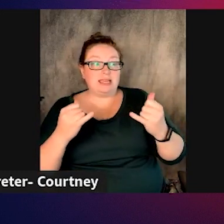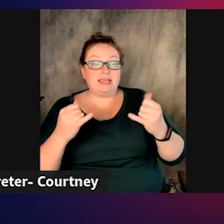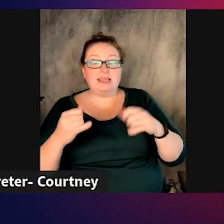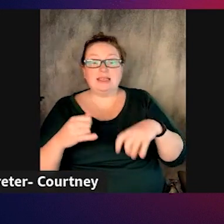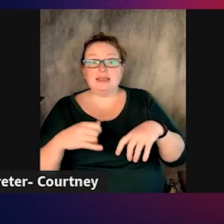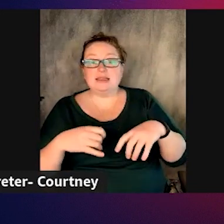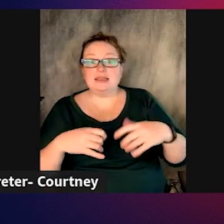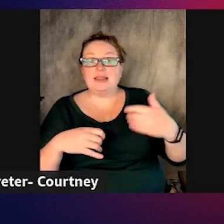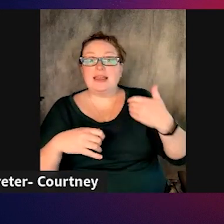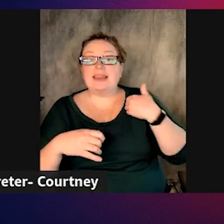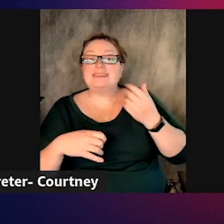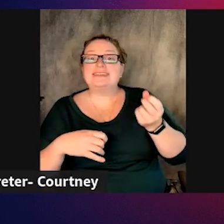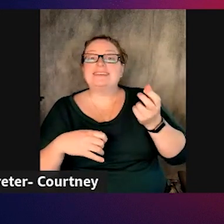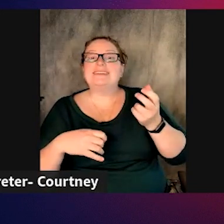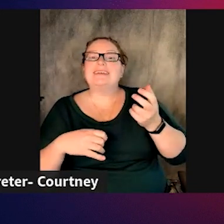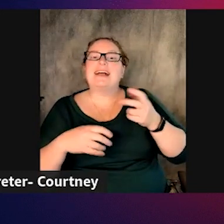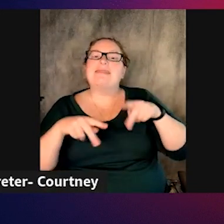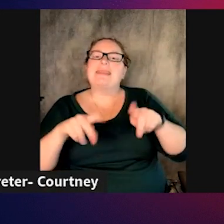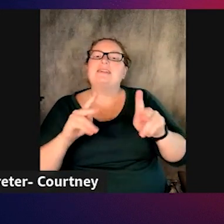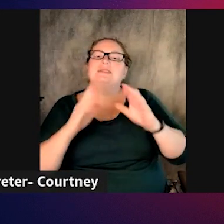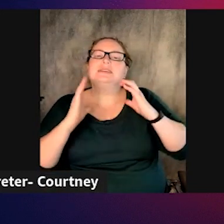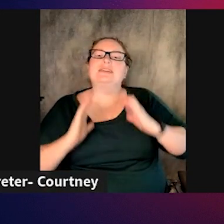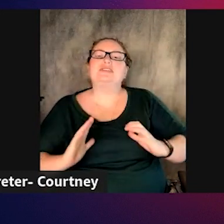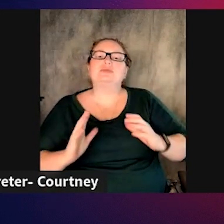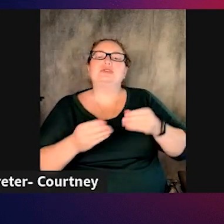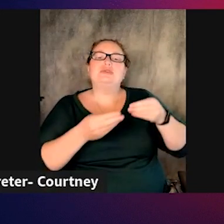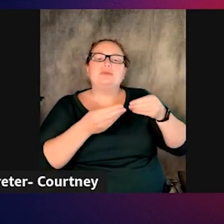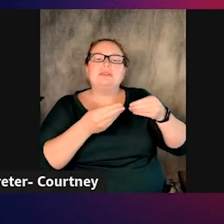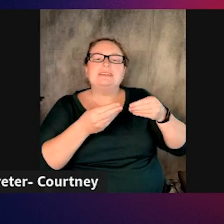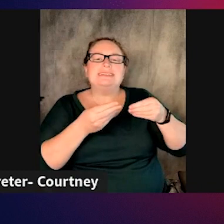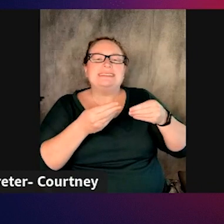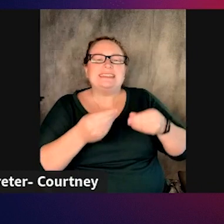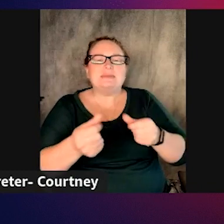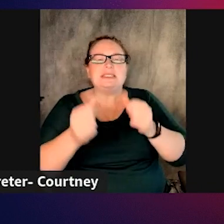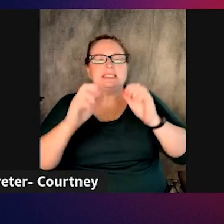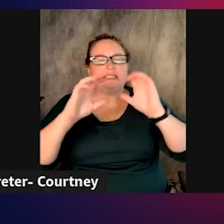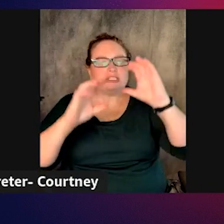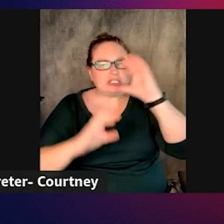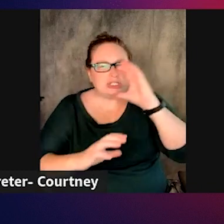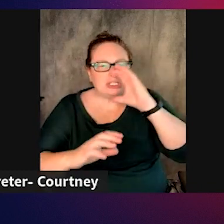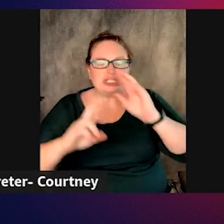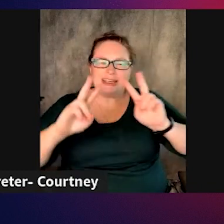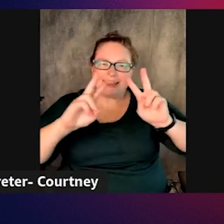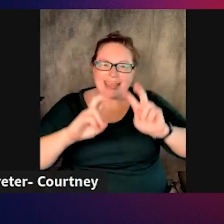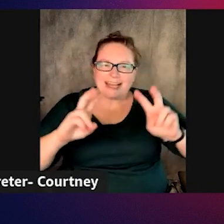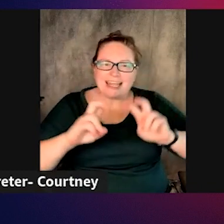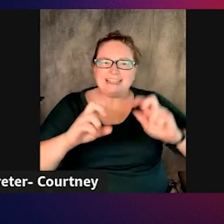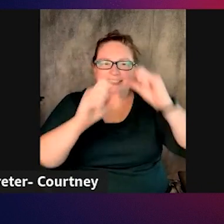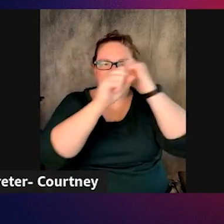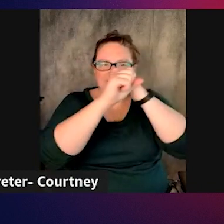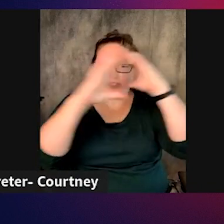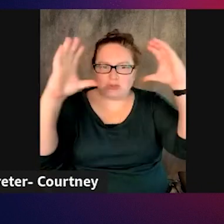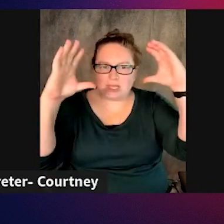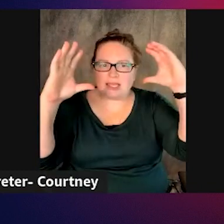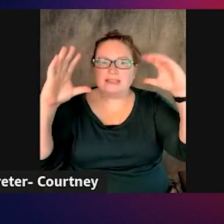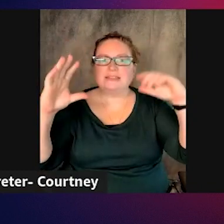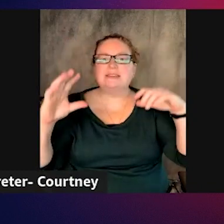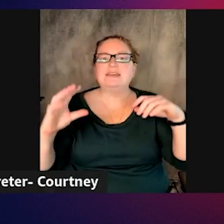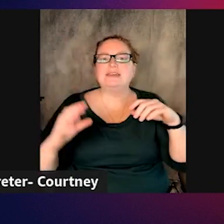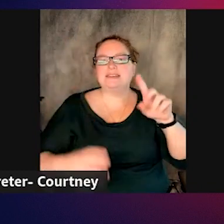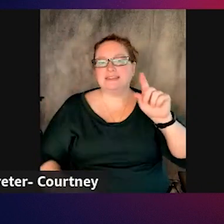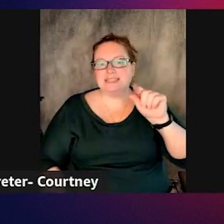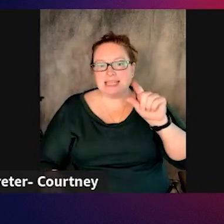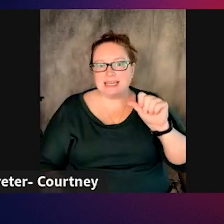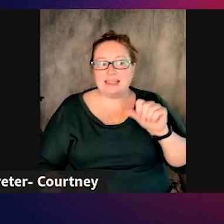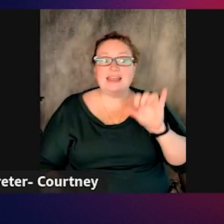that enables customers seamlessly search, analyze, and visualize their cross-account telemetry data. This